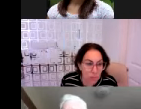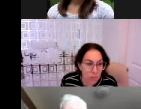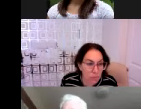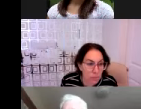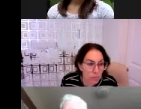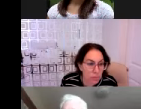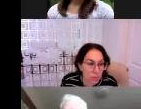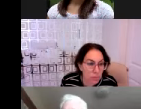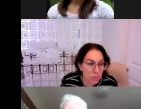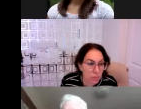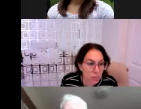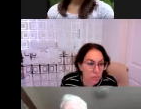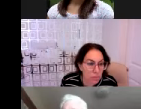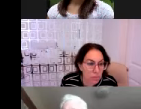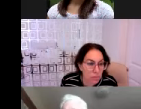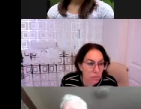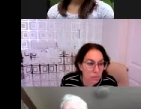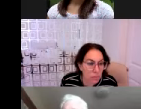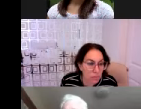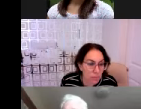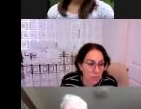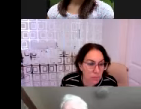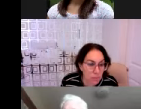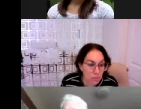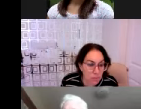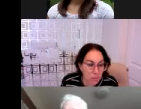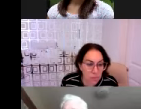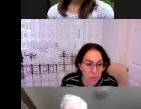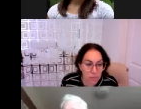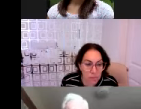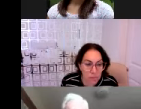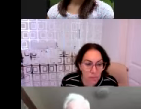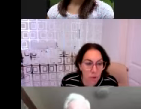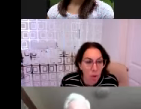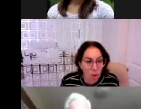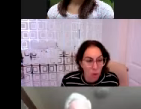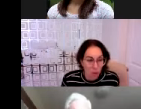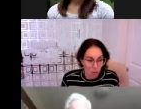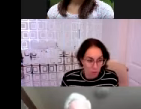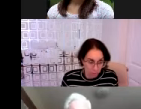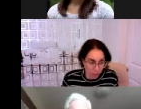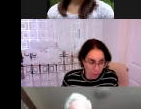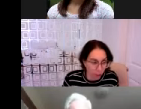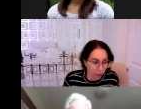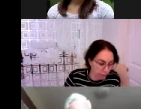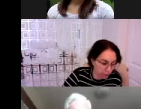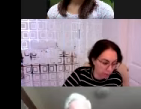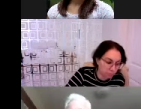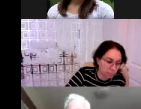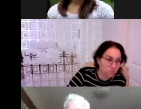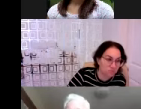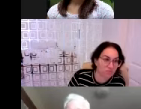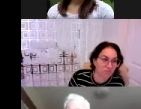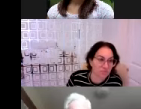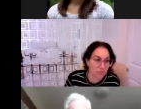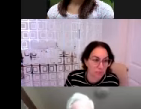that there's a lot of unexplained variance too, that some subjects show improvements in skills before they show changes in the white matter and